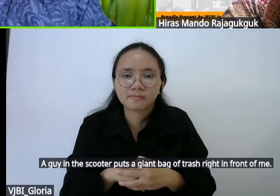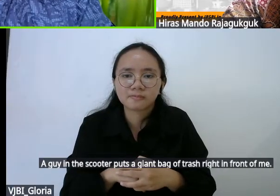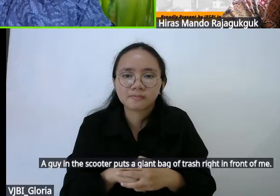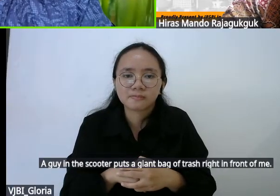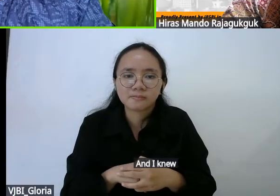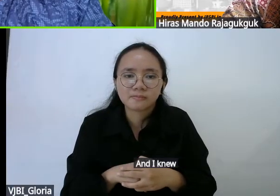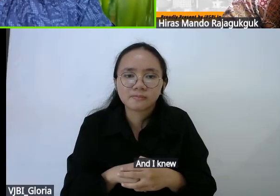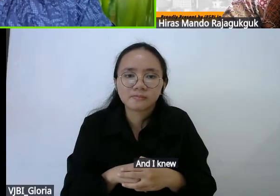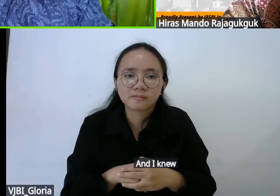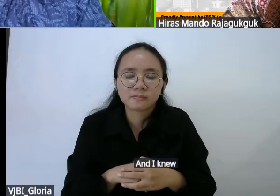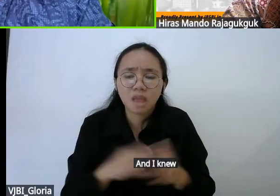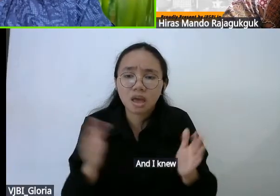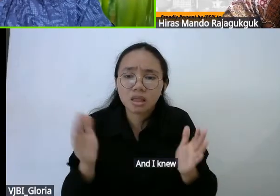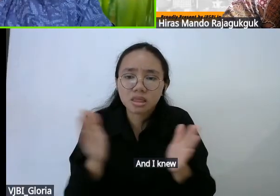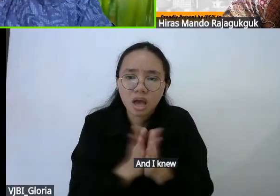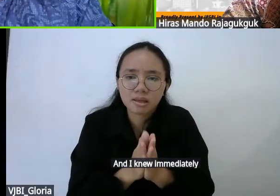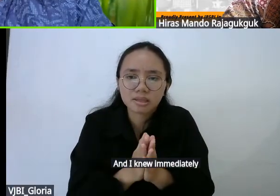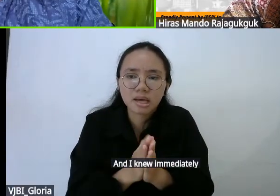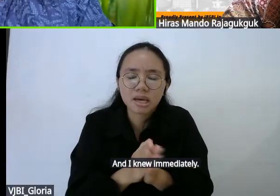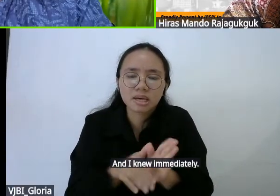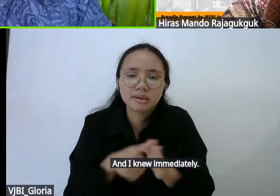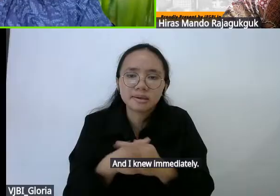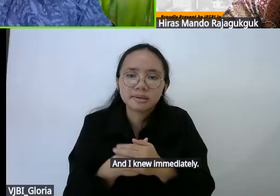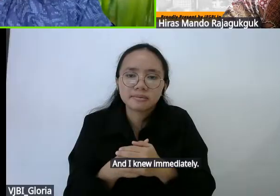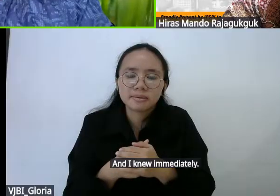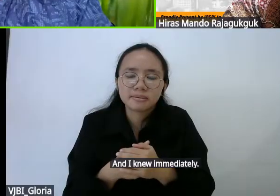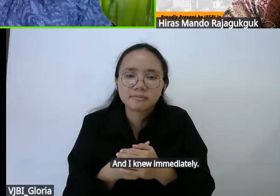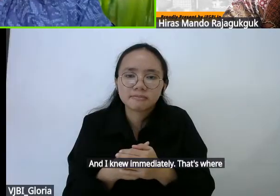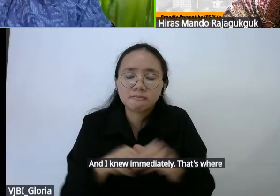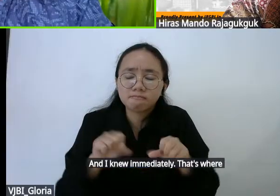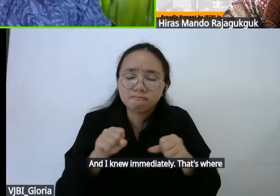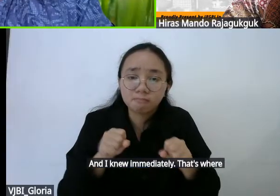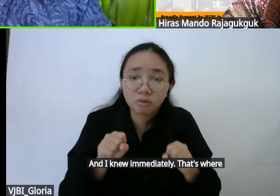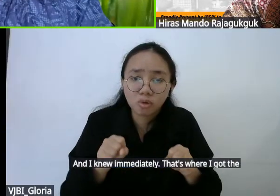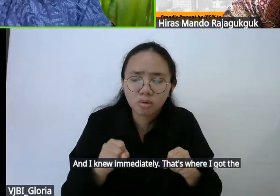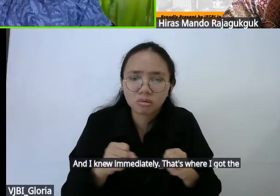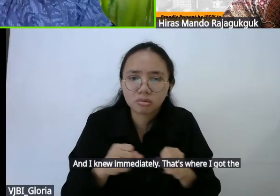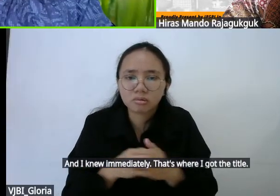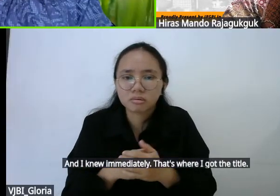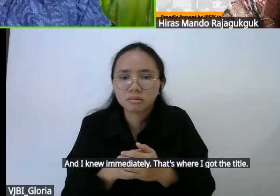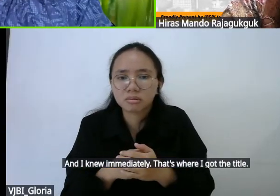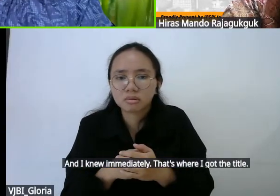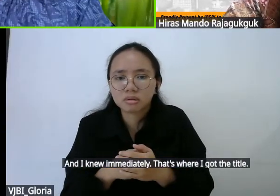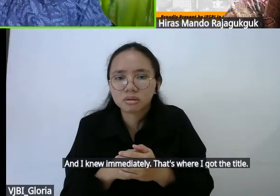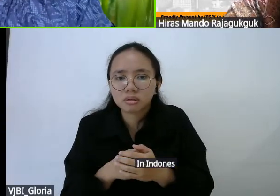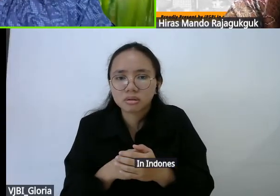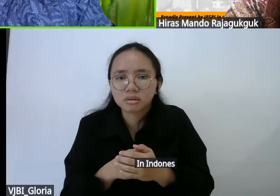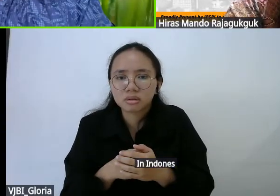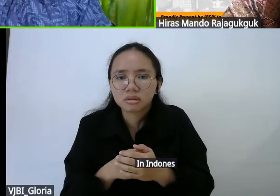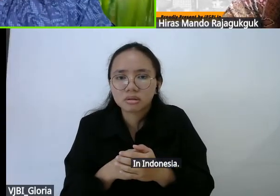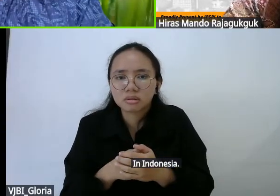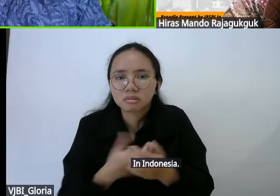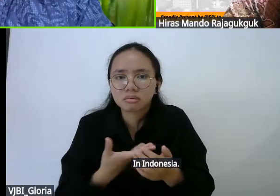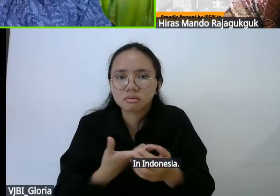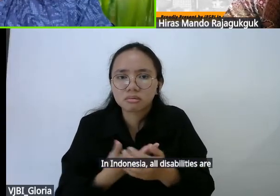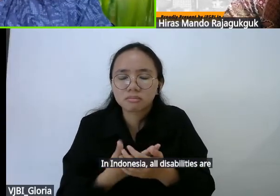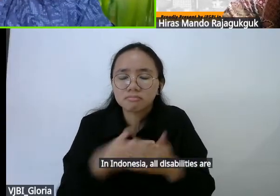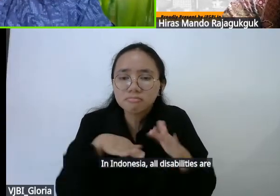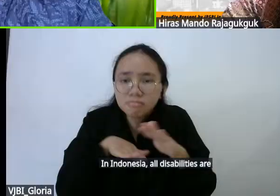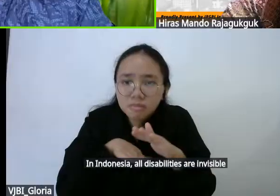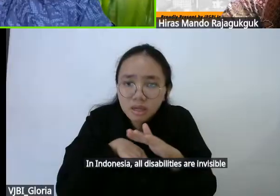And I knew immediately that's where I got the title. In Indonesia, all disabilities are